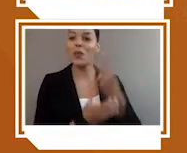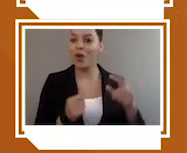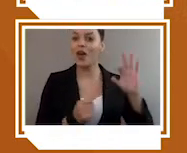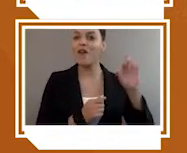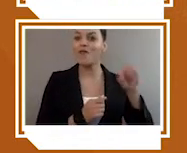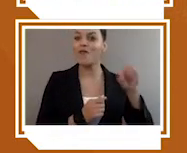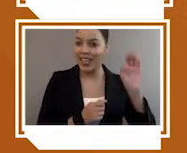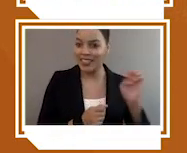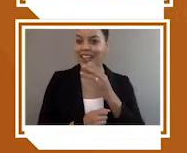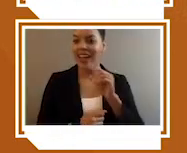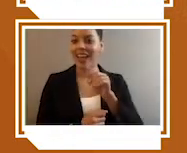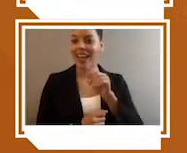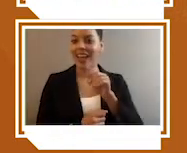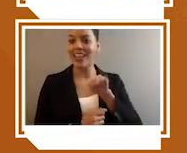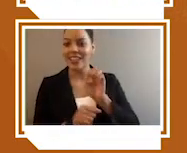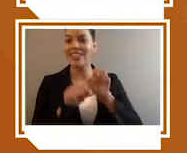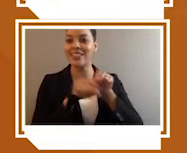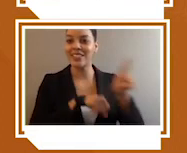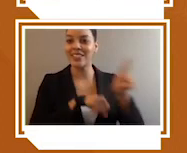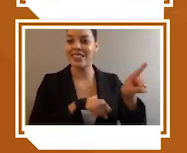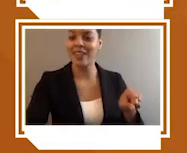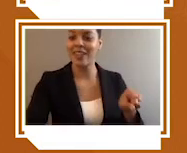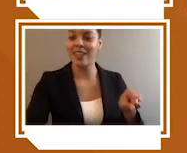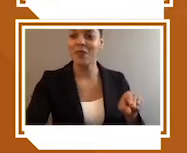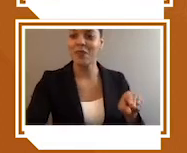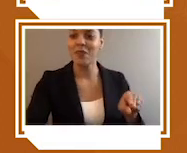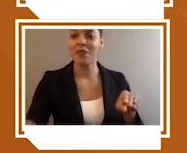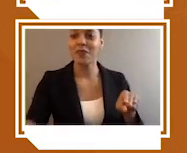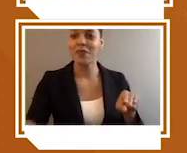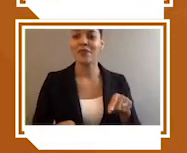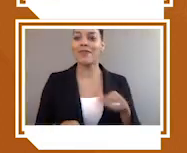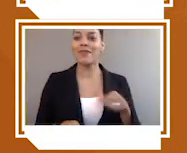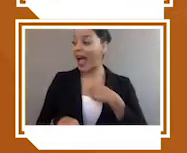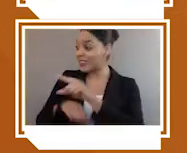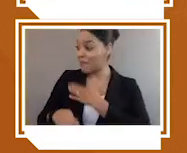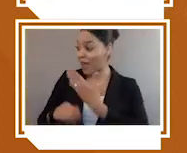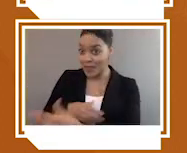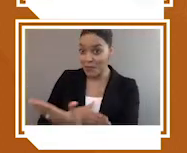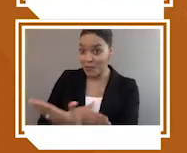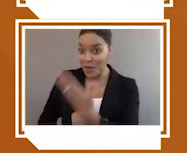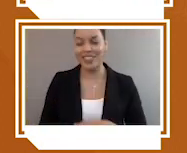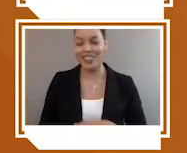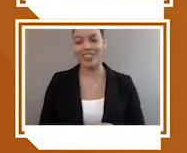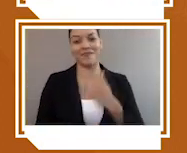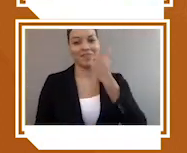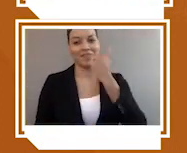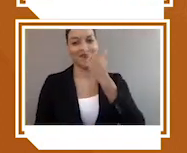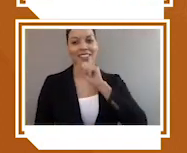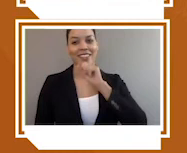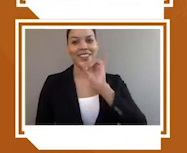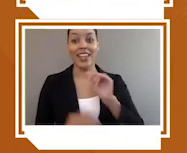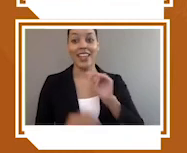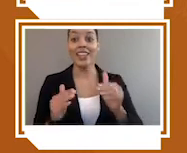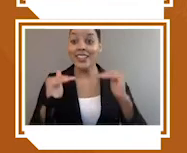Because I sent it this morning. I was like, I love this. Oh, I love it. Let's go ahead and check in with that next one, because that next one